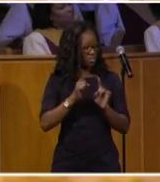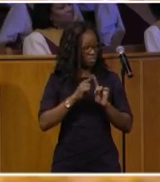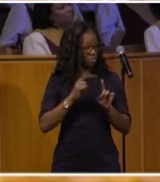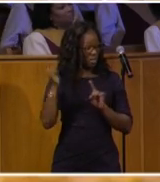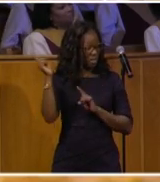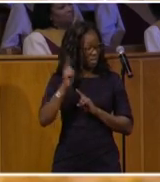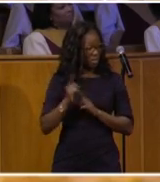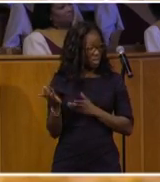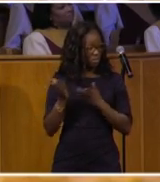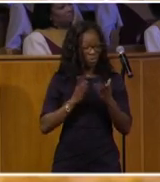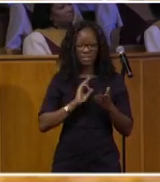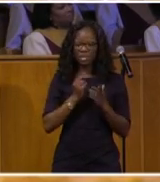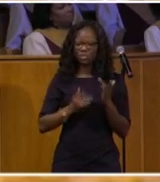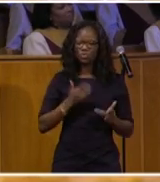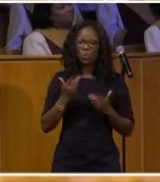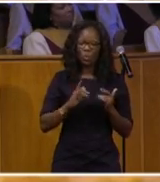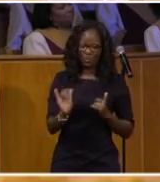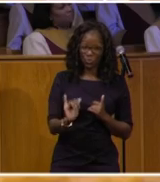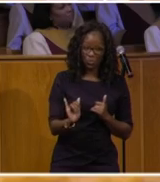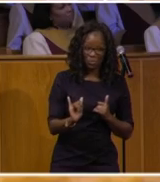us and brings us joy too.